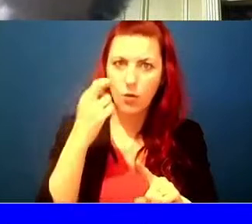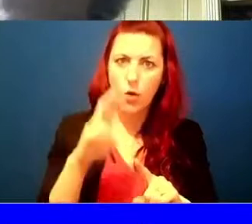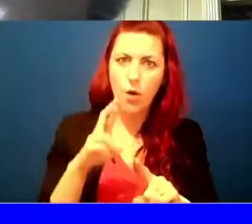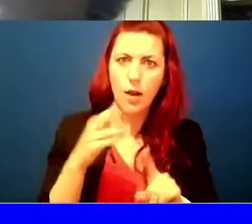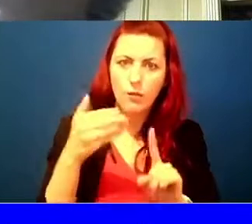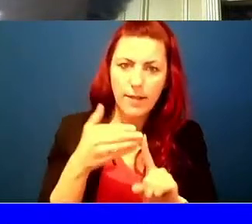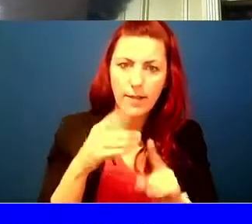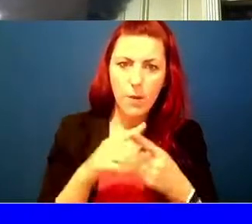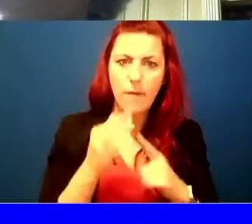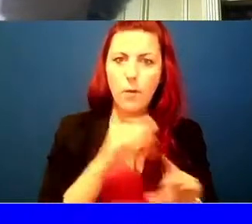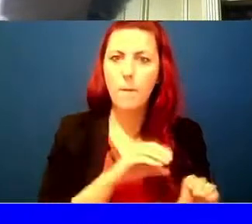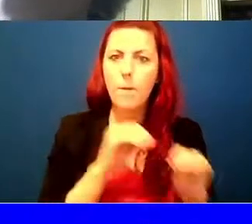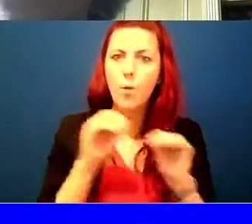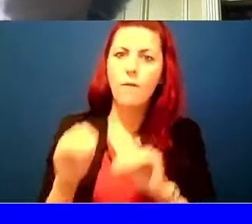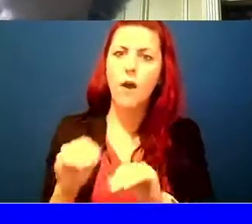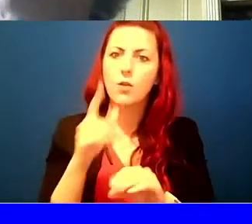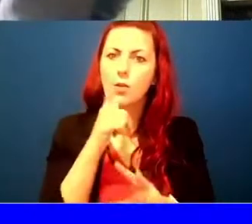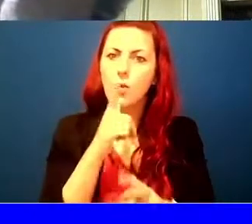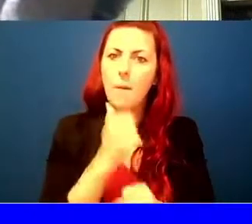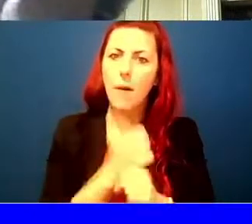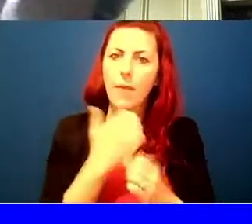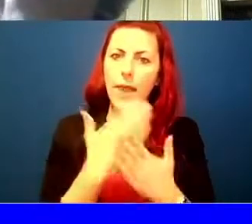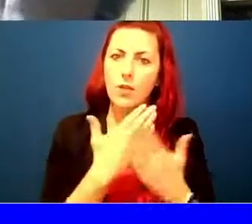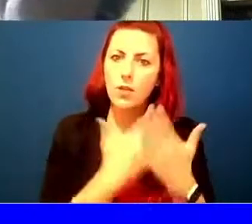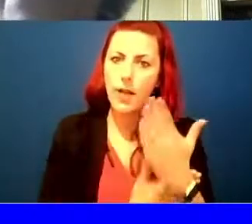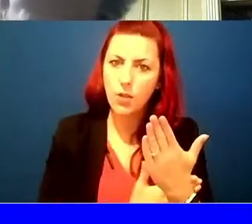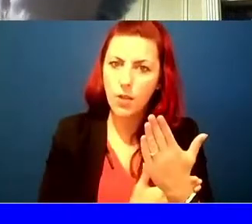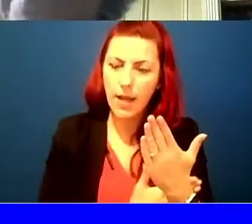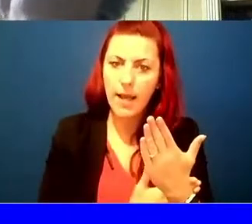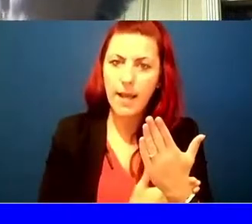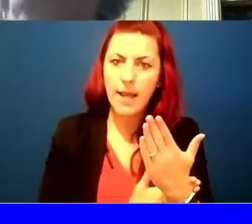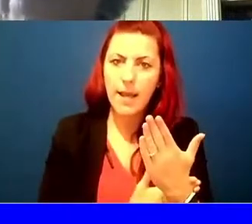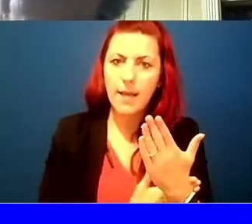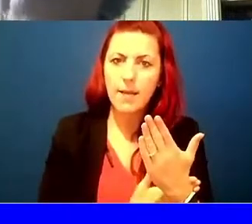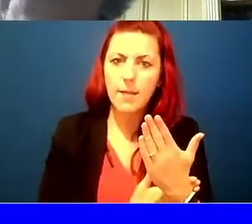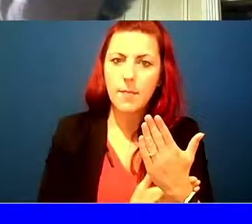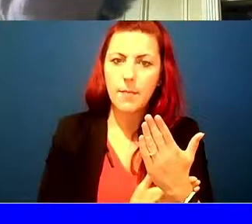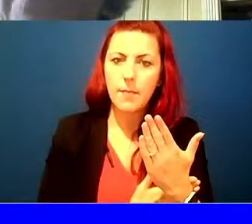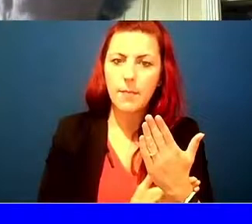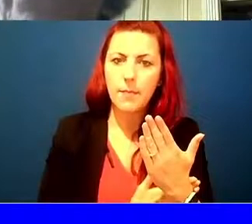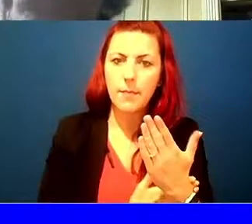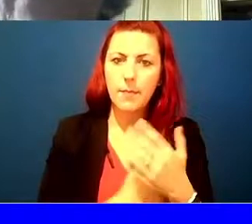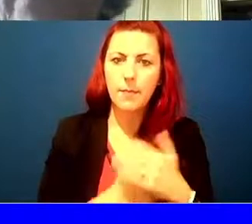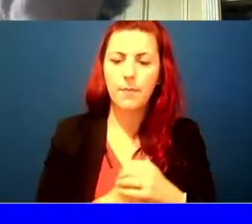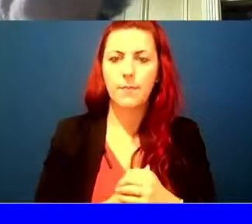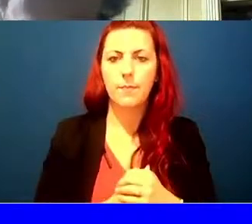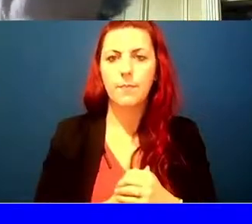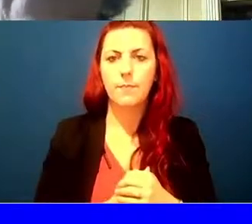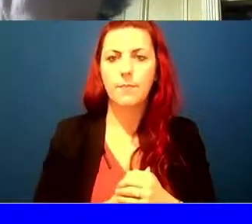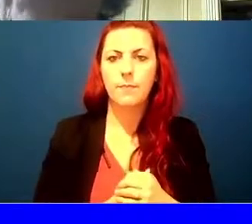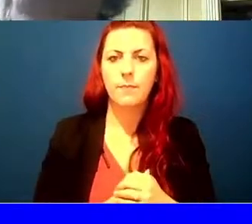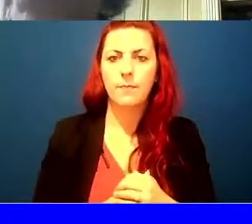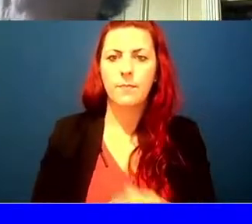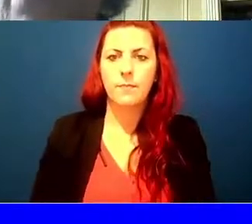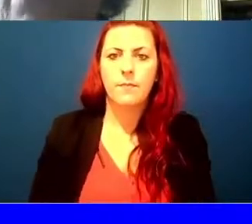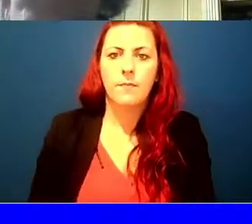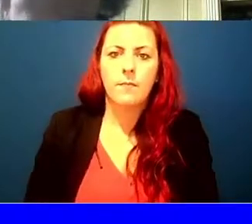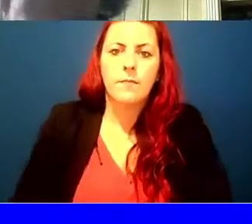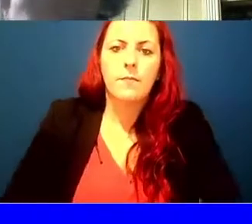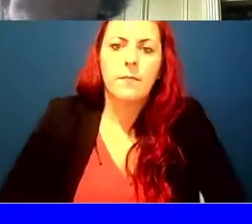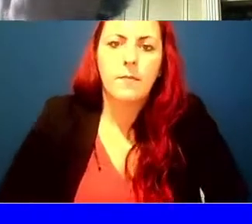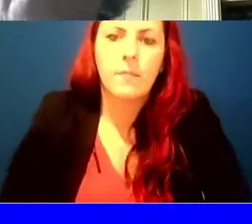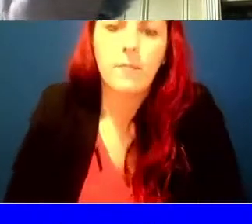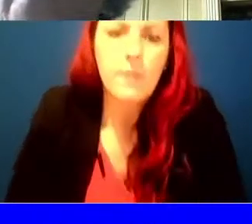can move on then to talk about the legislation. And I'm, on the slide, slides, I have a number